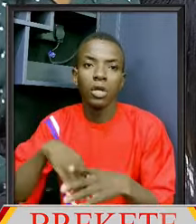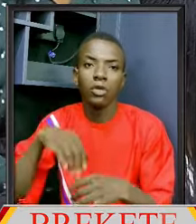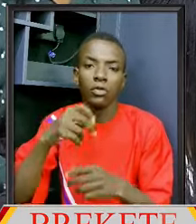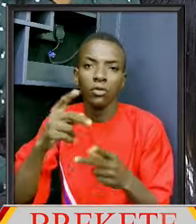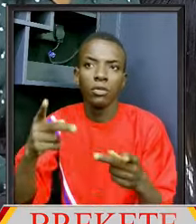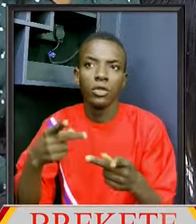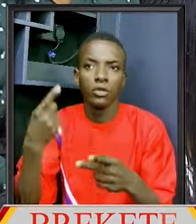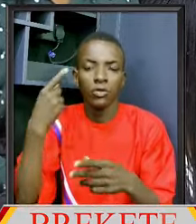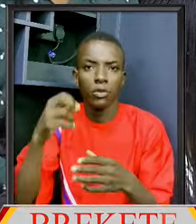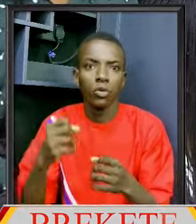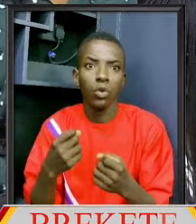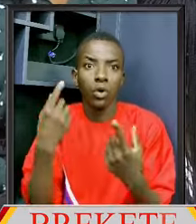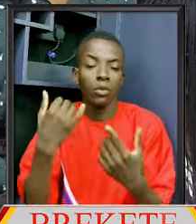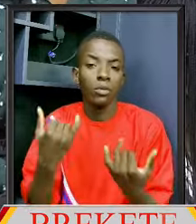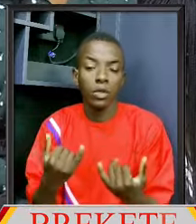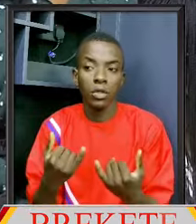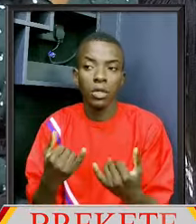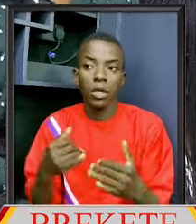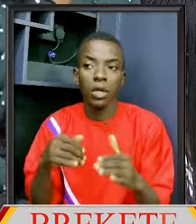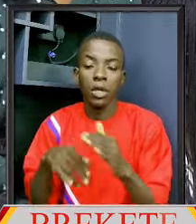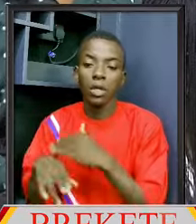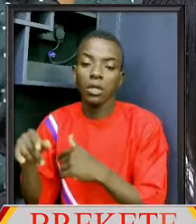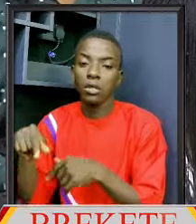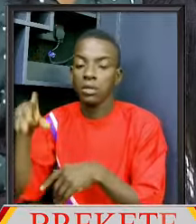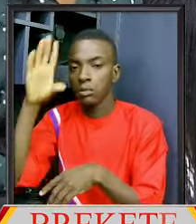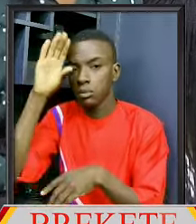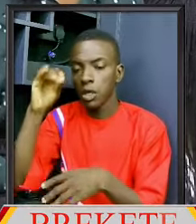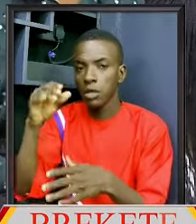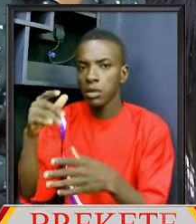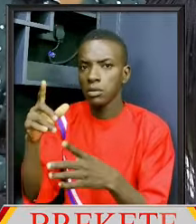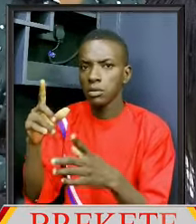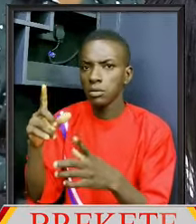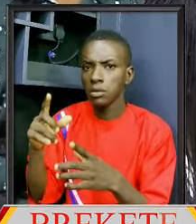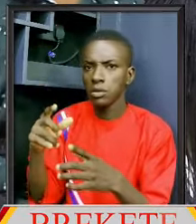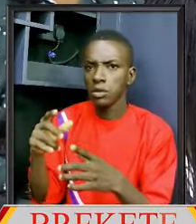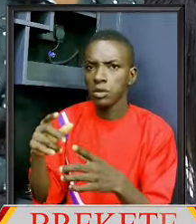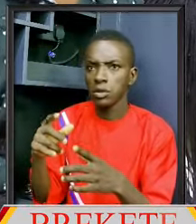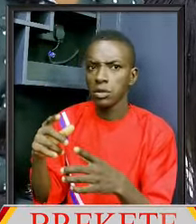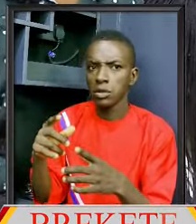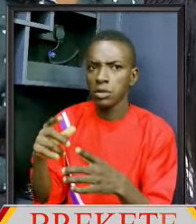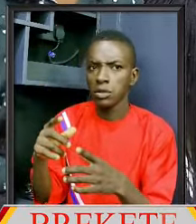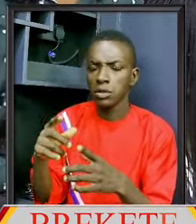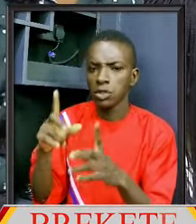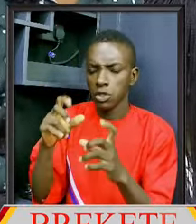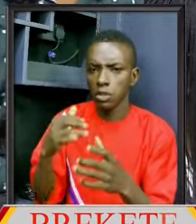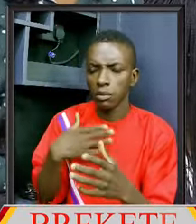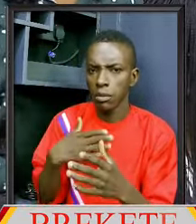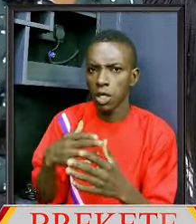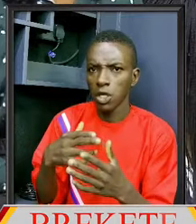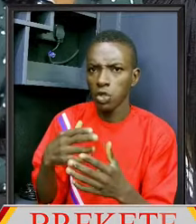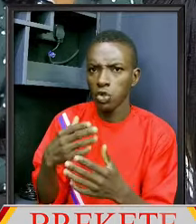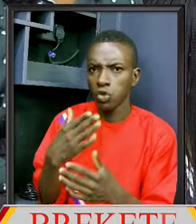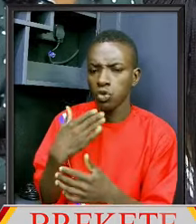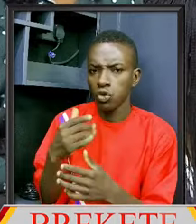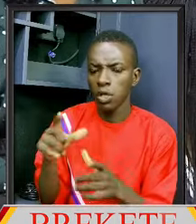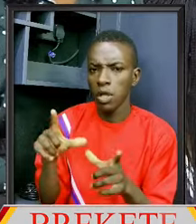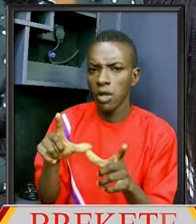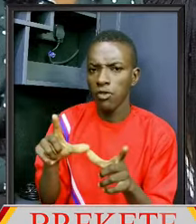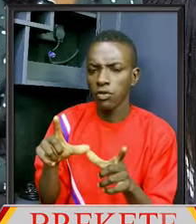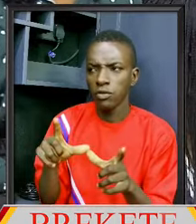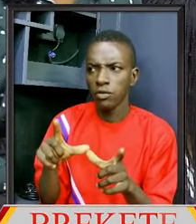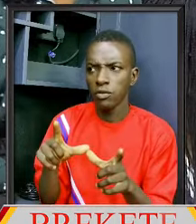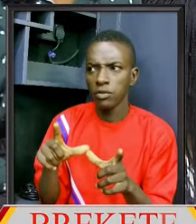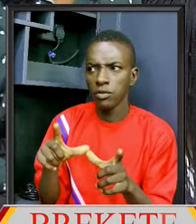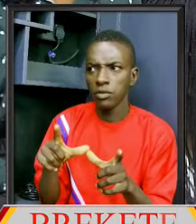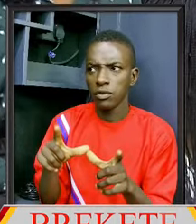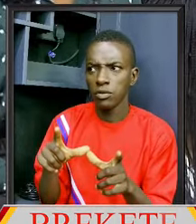place for me to wake up now. I enter this man lab. I say, I beg, check my sugar level.